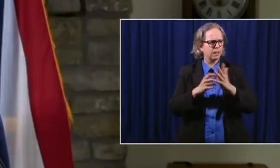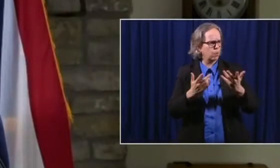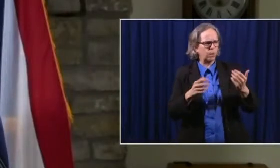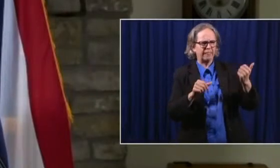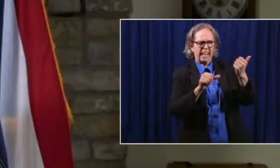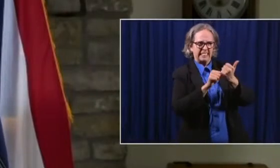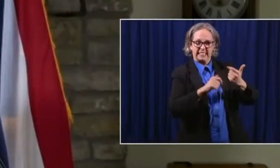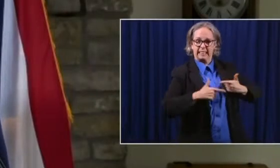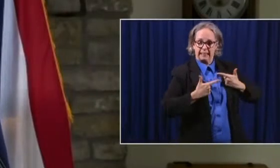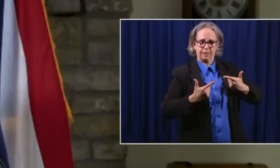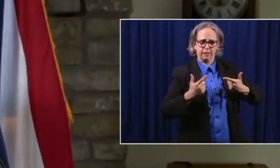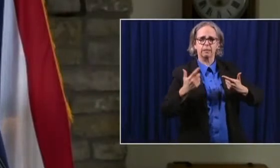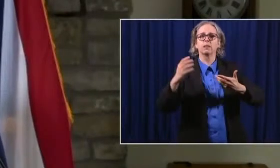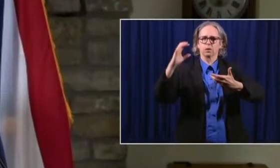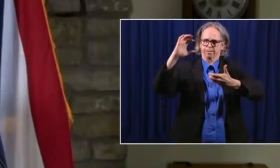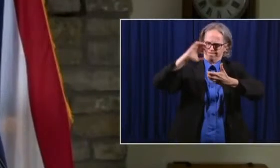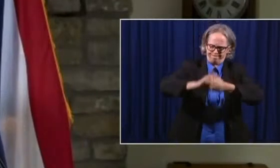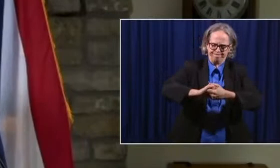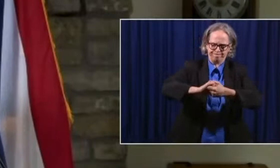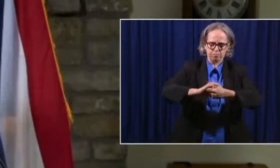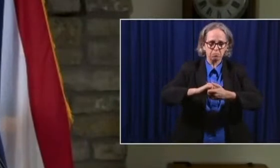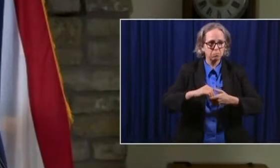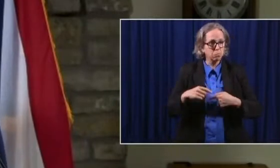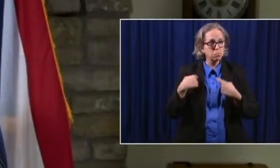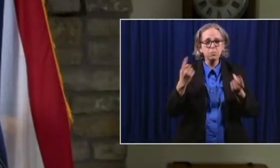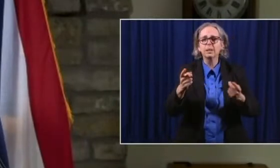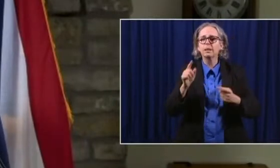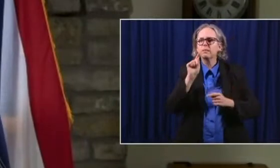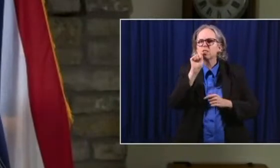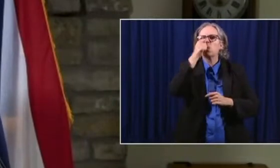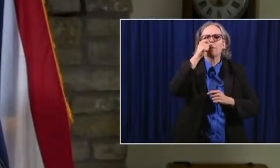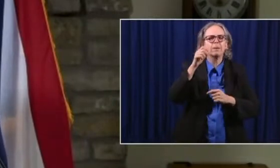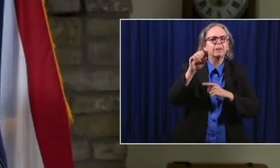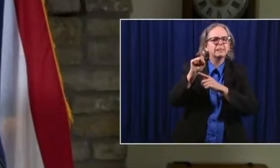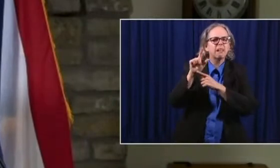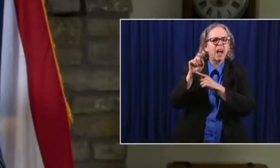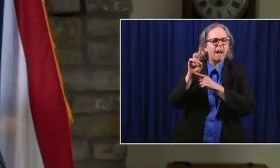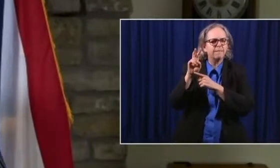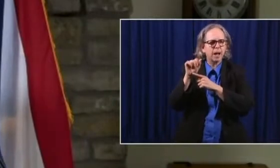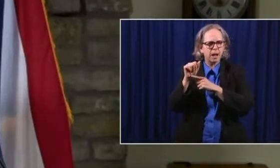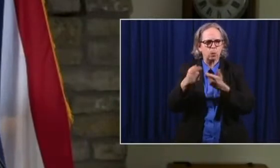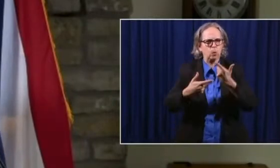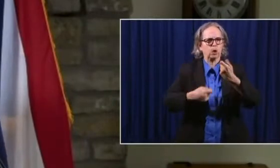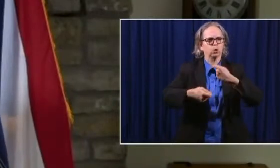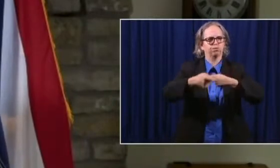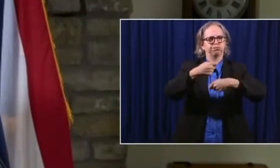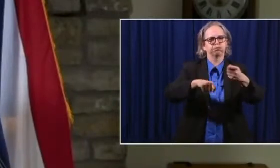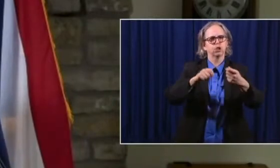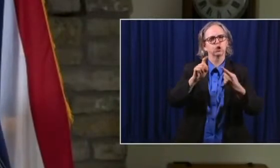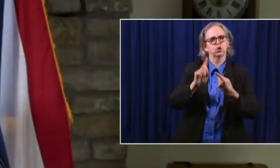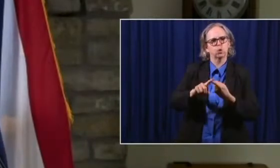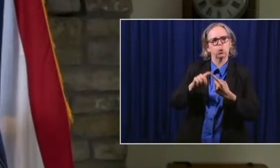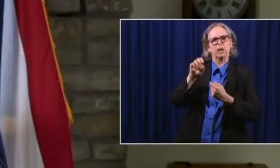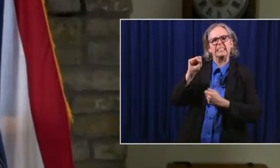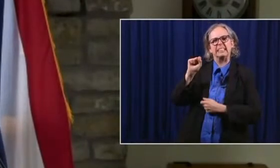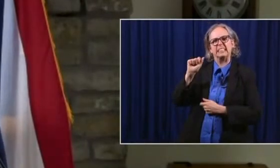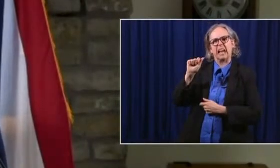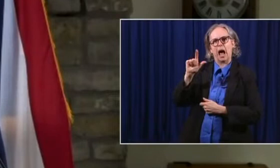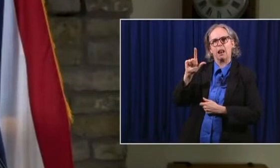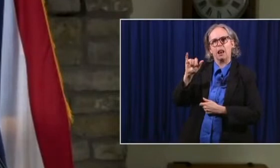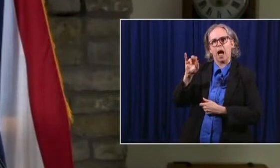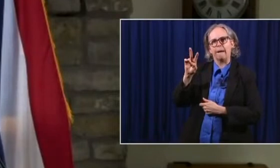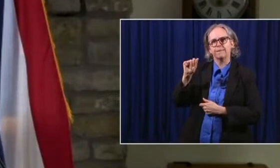of a nasal swab. I will point out that this testing, which is just it